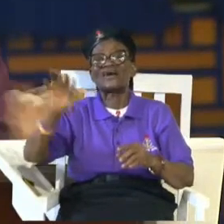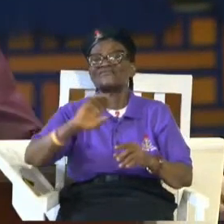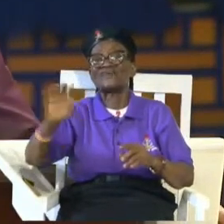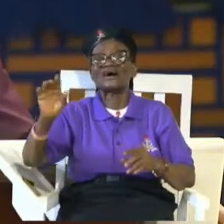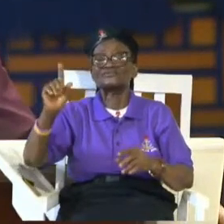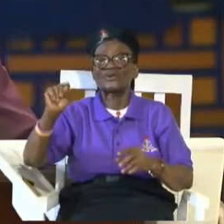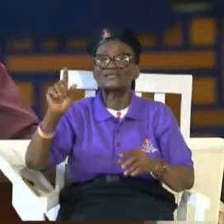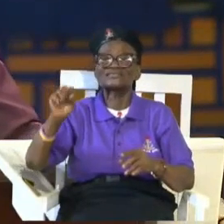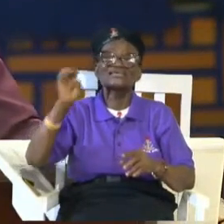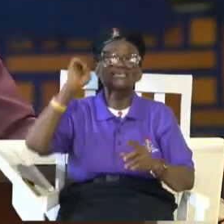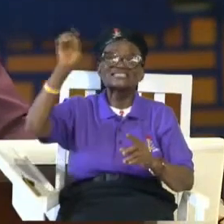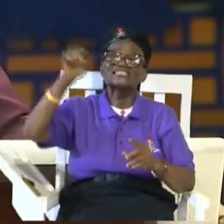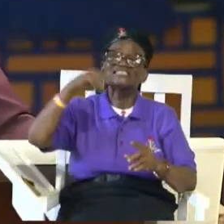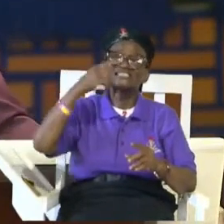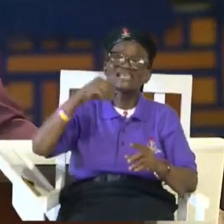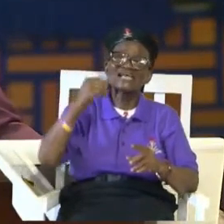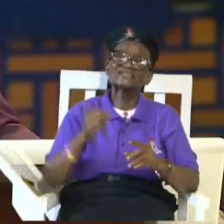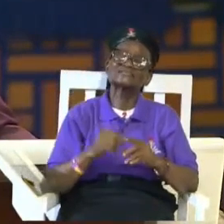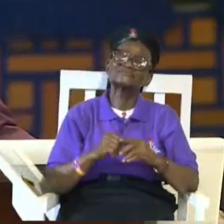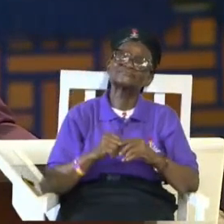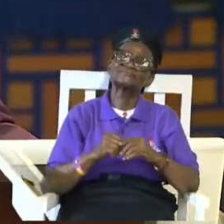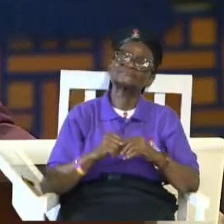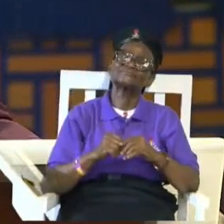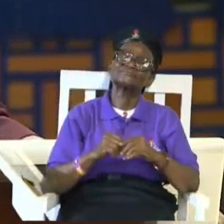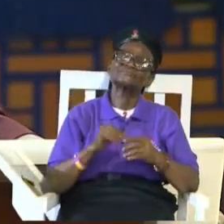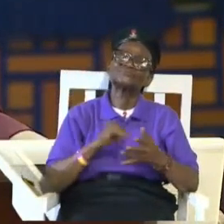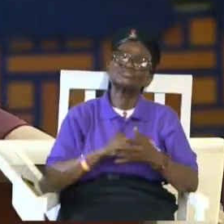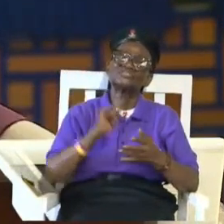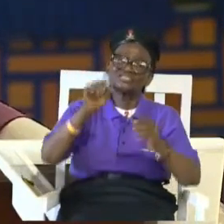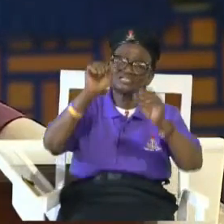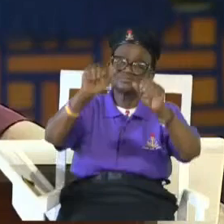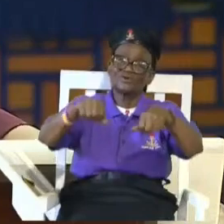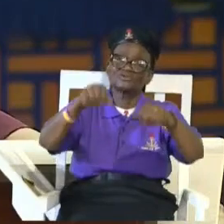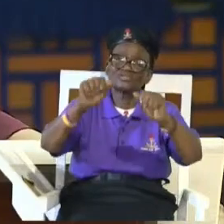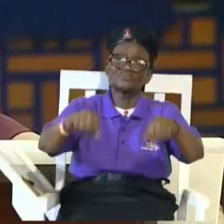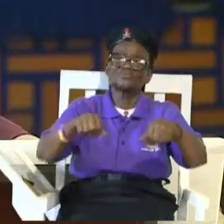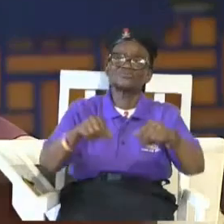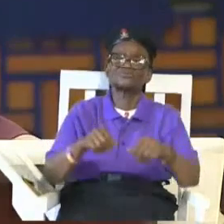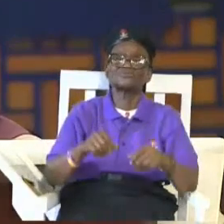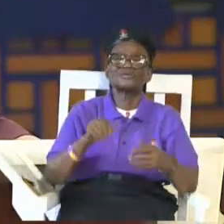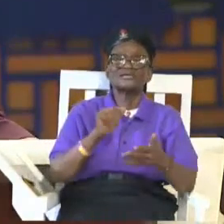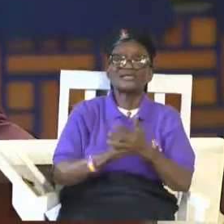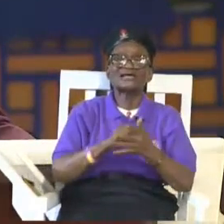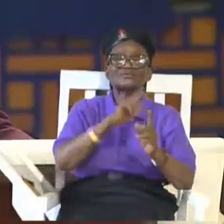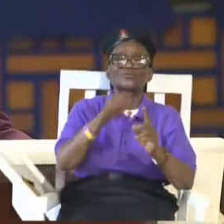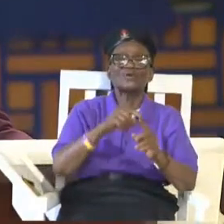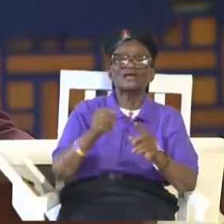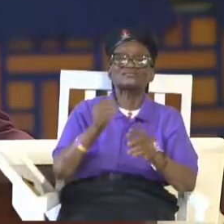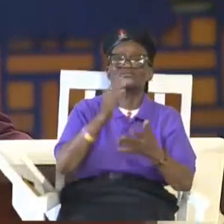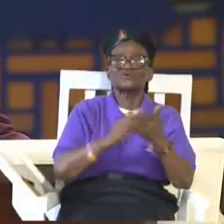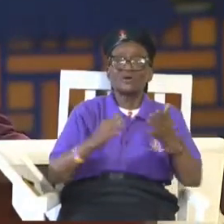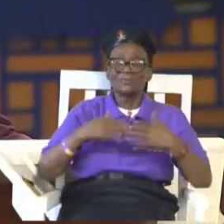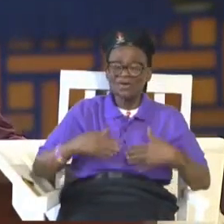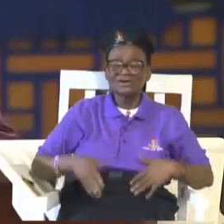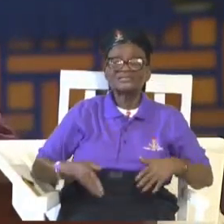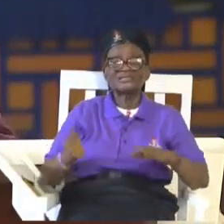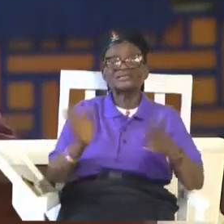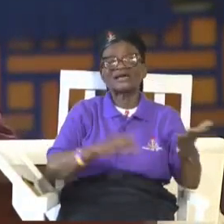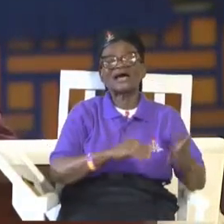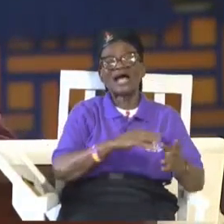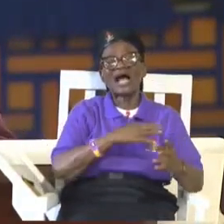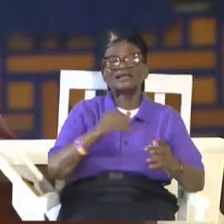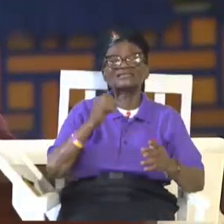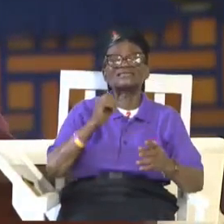20, He said, it is possible that when somebody dies and he's 100 years